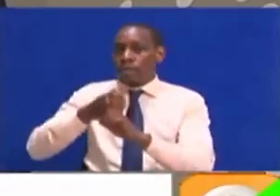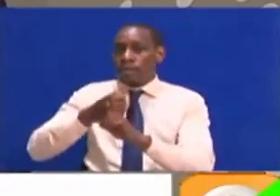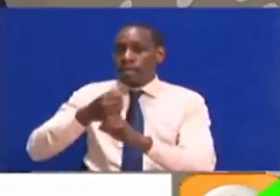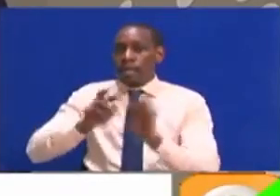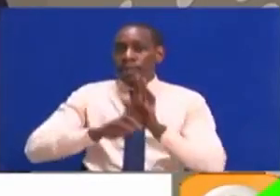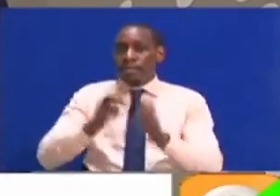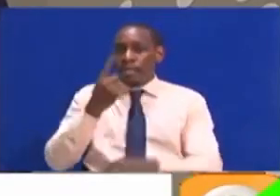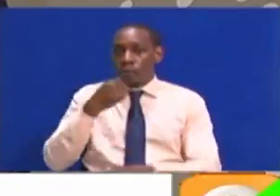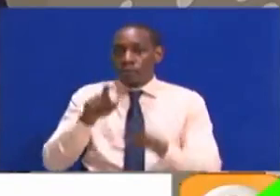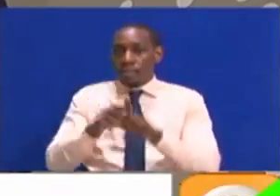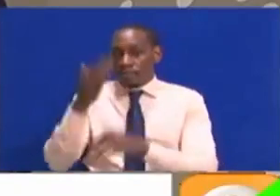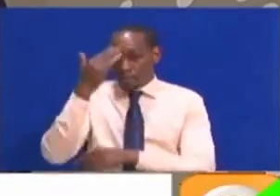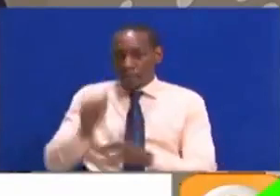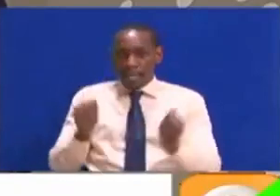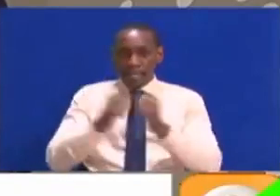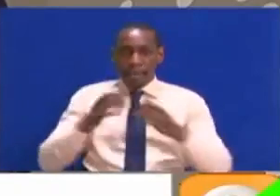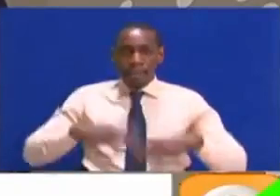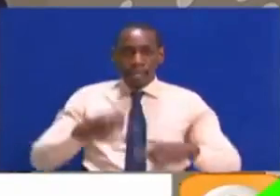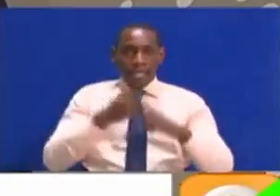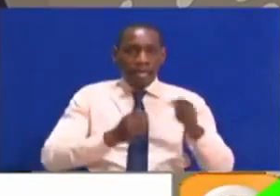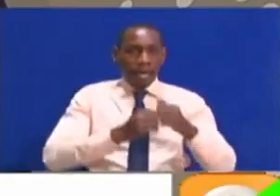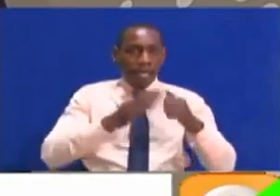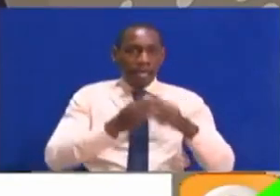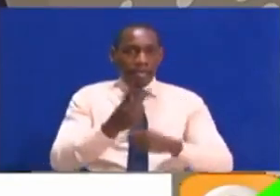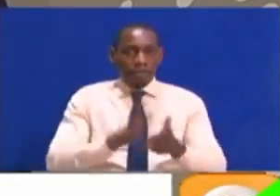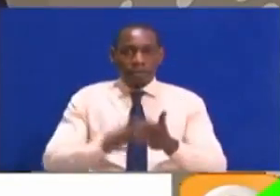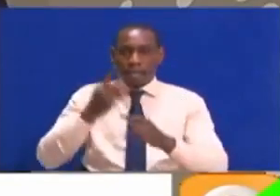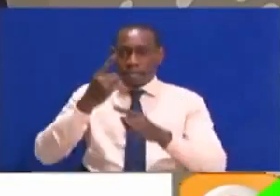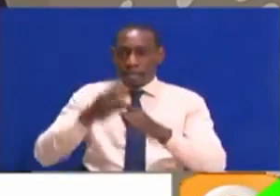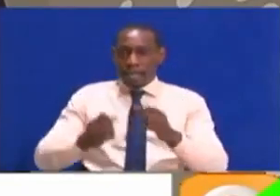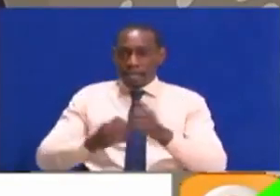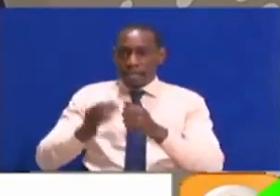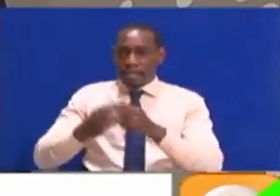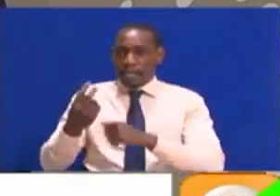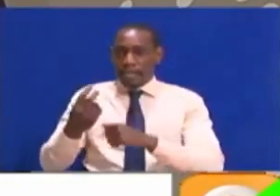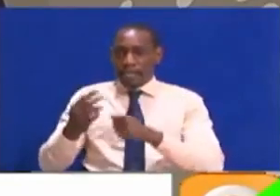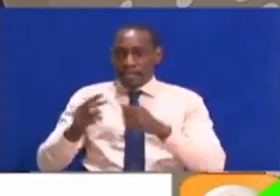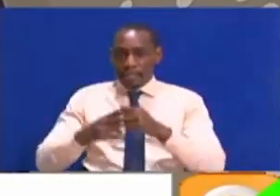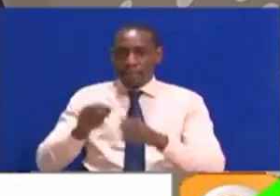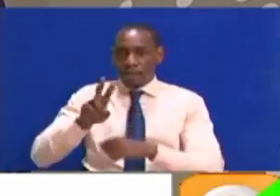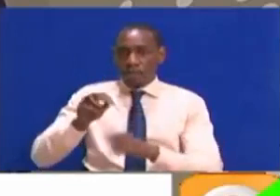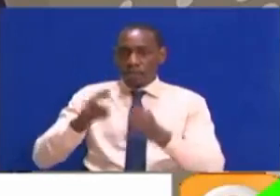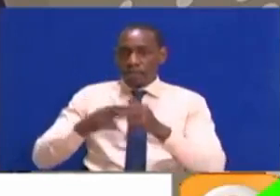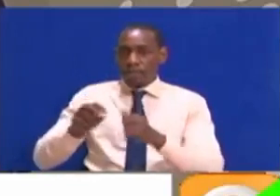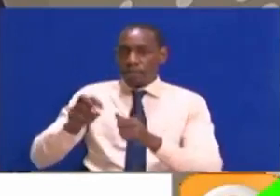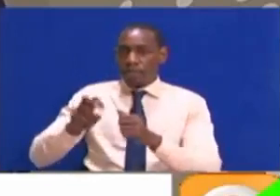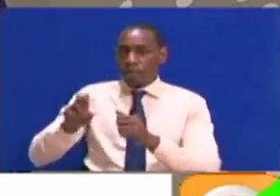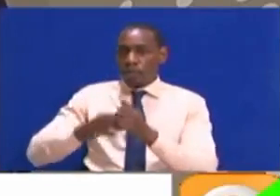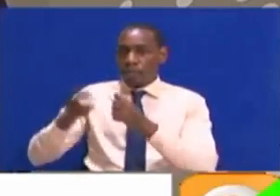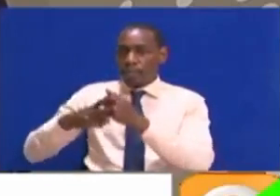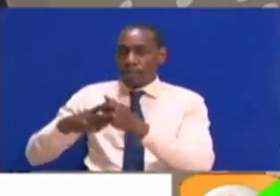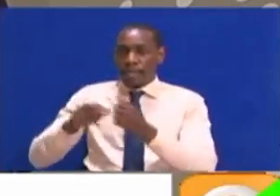why? That young people died in 1992, 1997, 2007, and